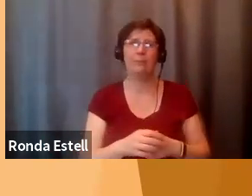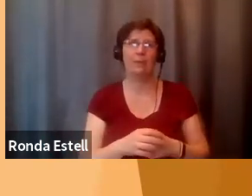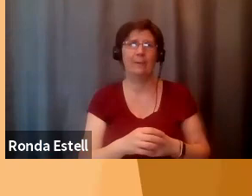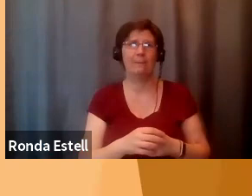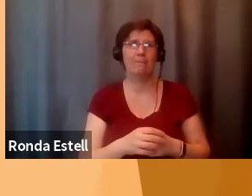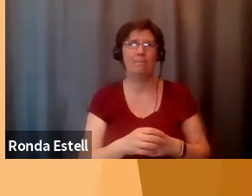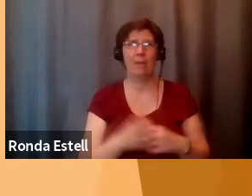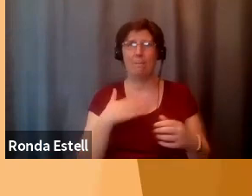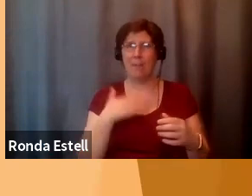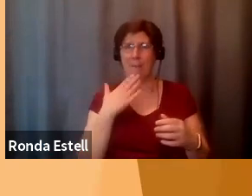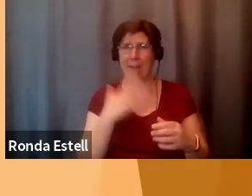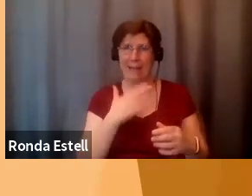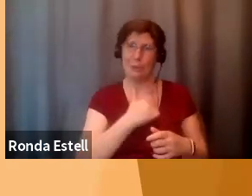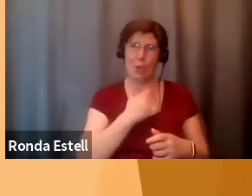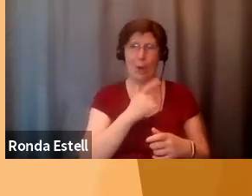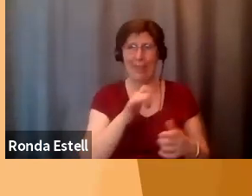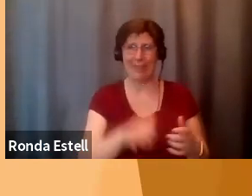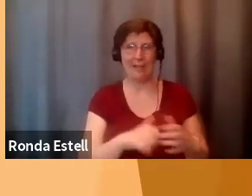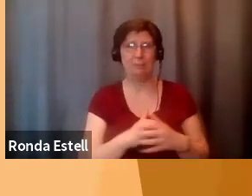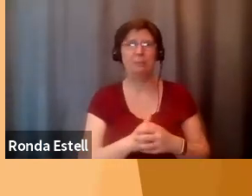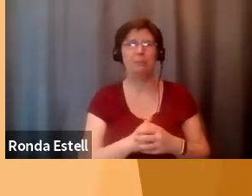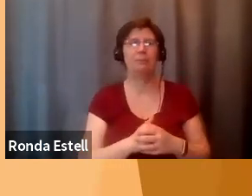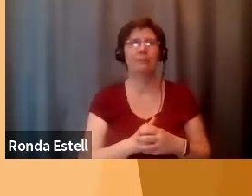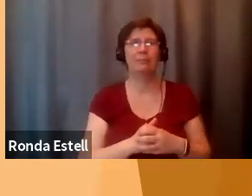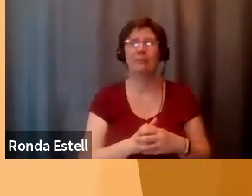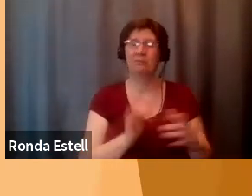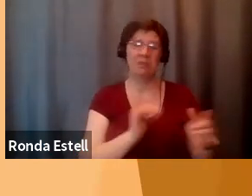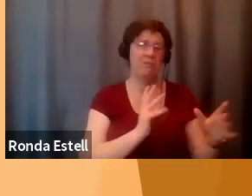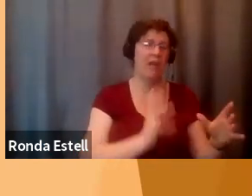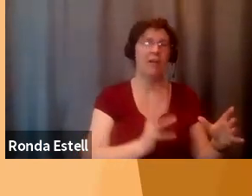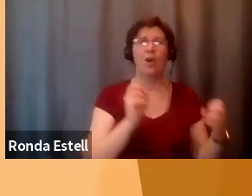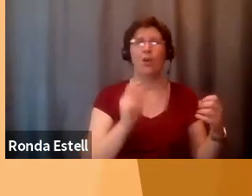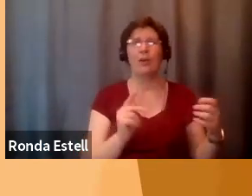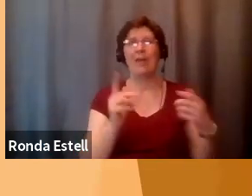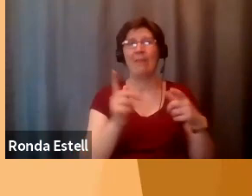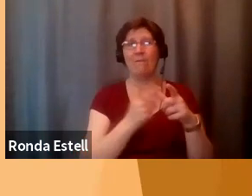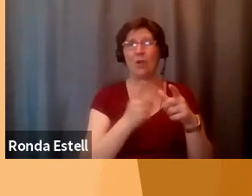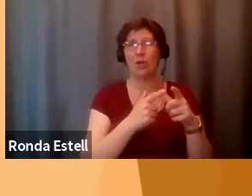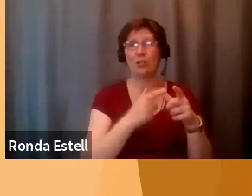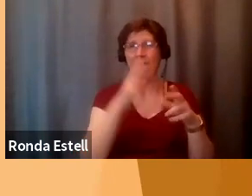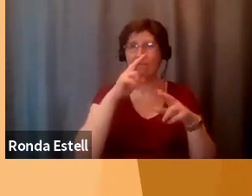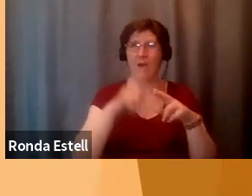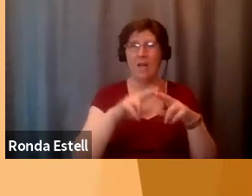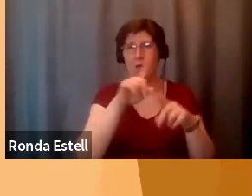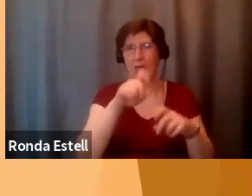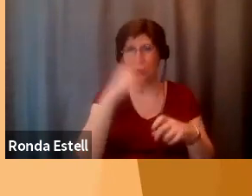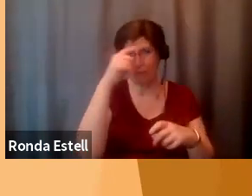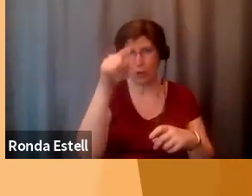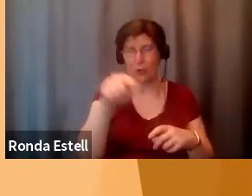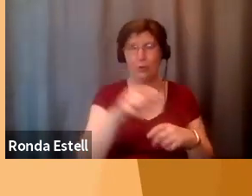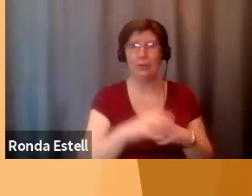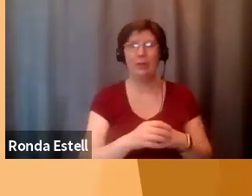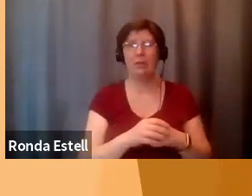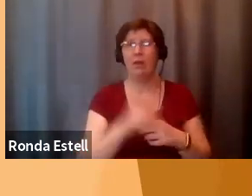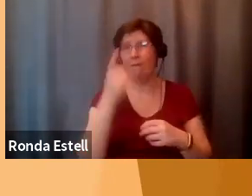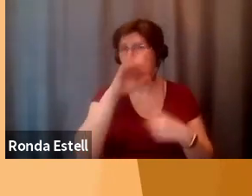My bad, sorry about that. It's okay. Okay, so our first fun question for all